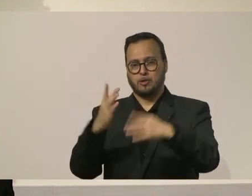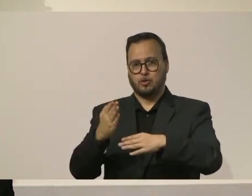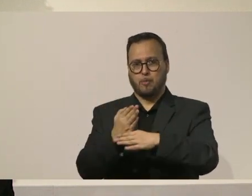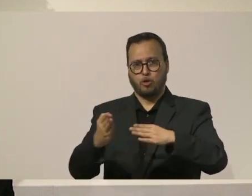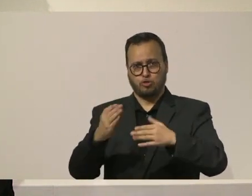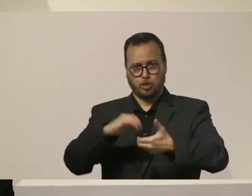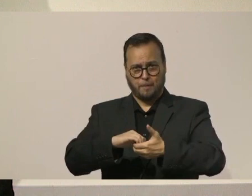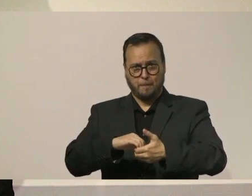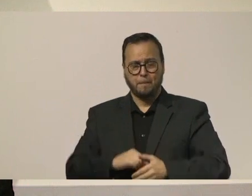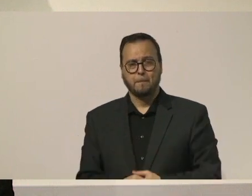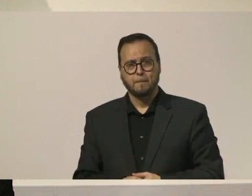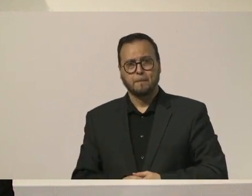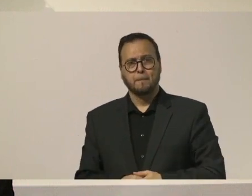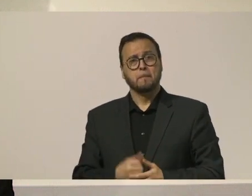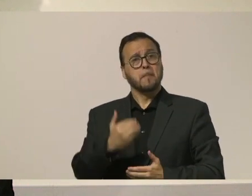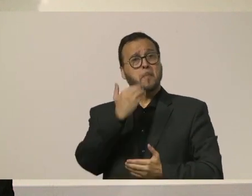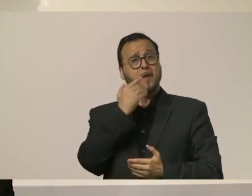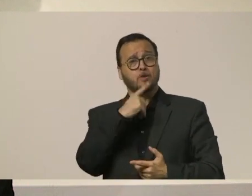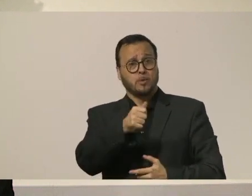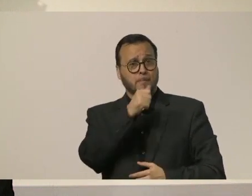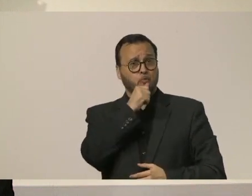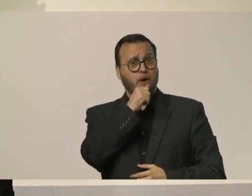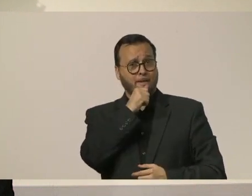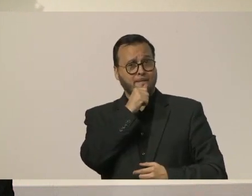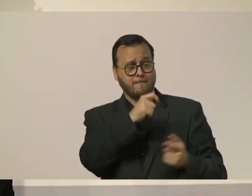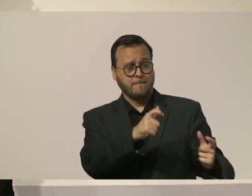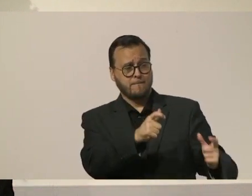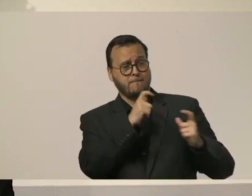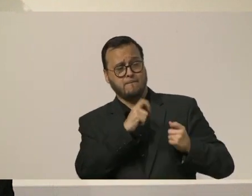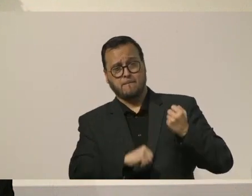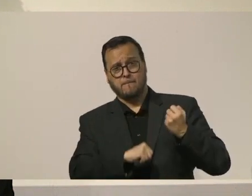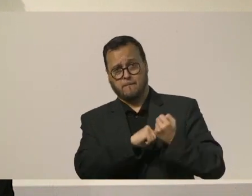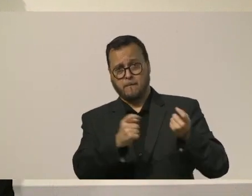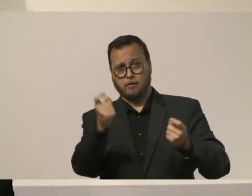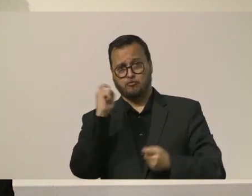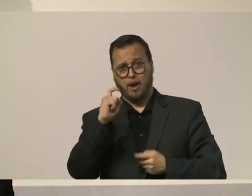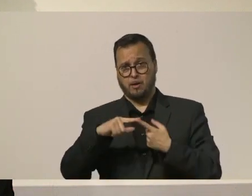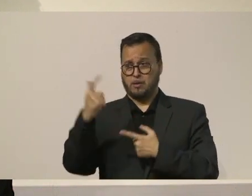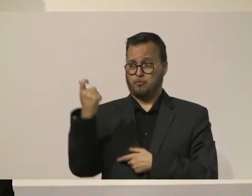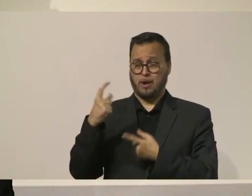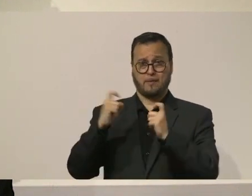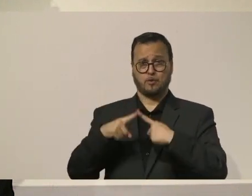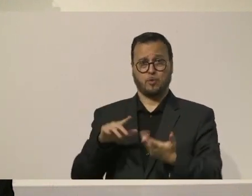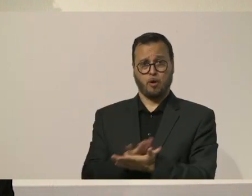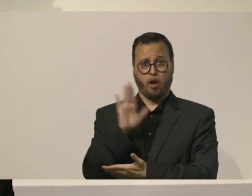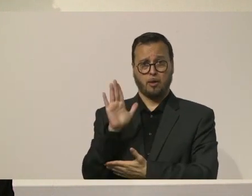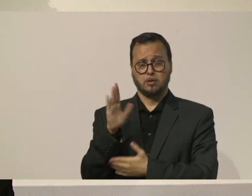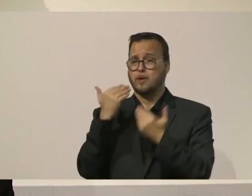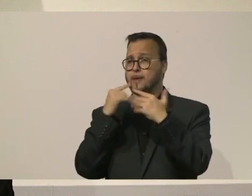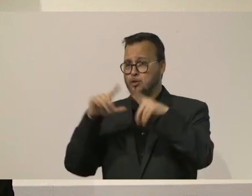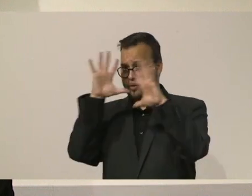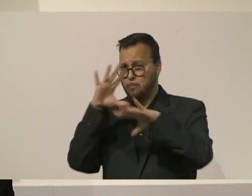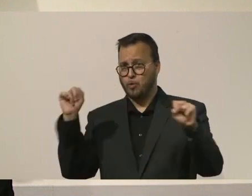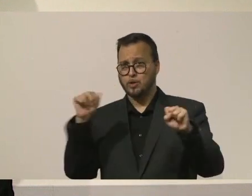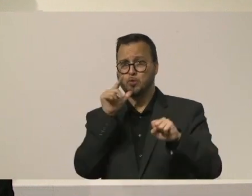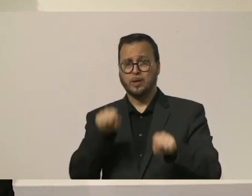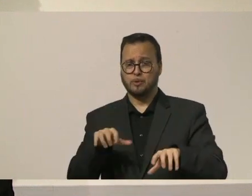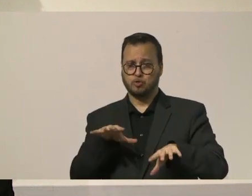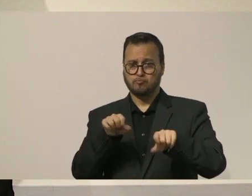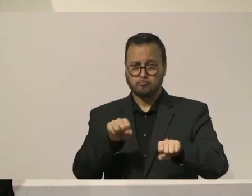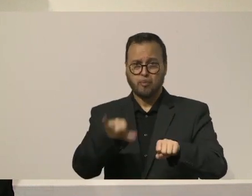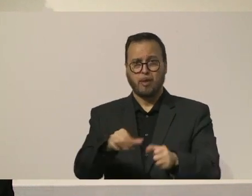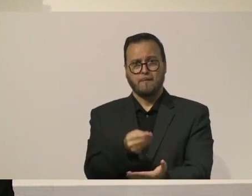Partnership. Thanks to a private foundation grant that was awarded to the college, thanks to the president who was able to secure that